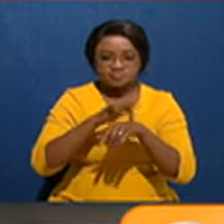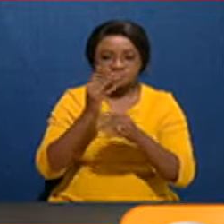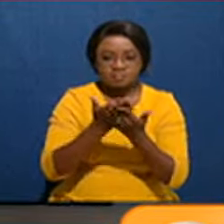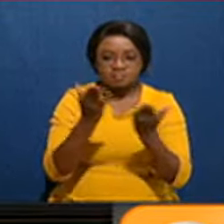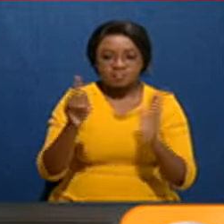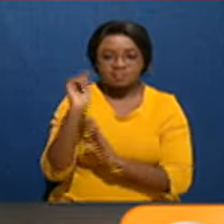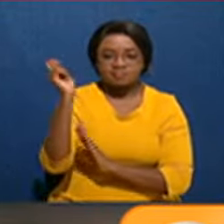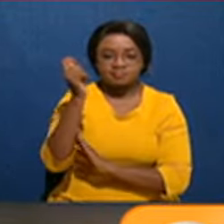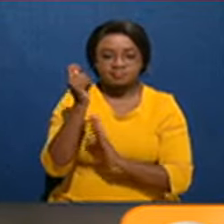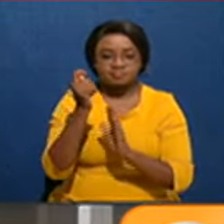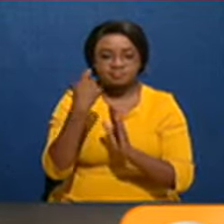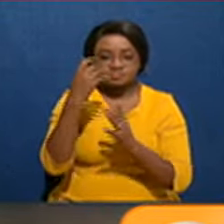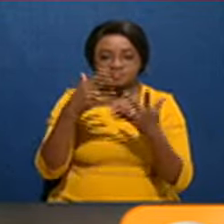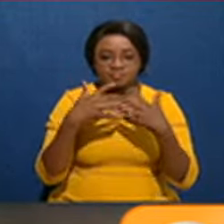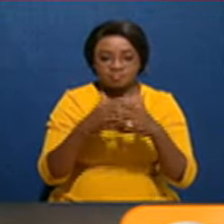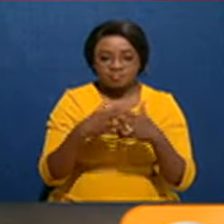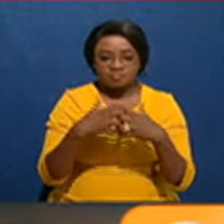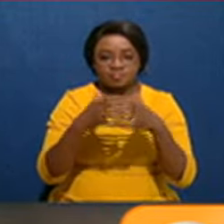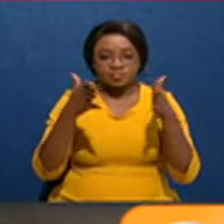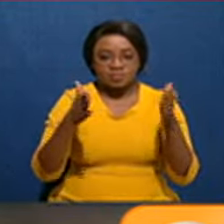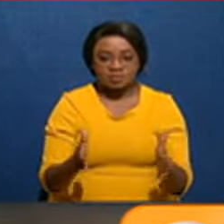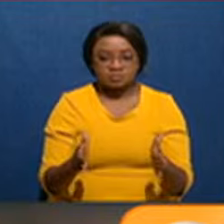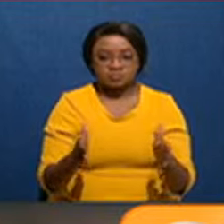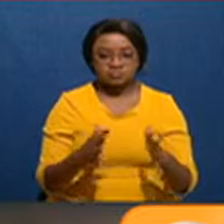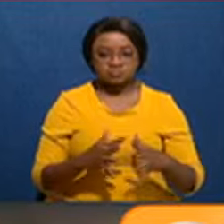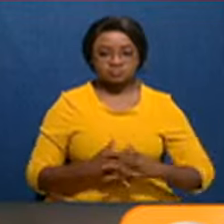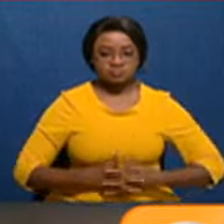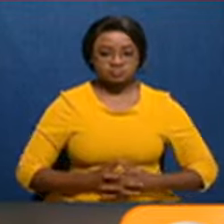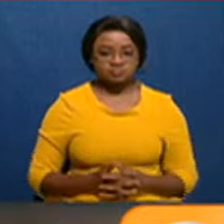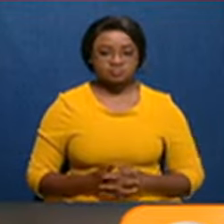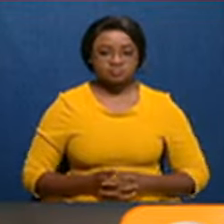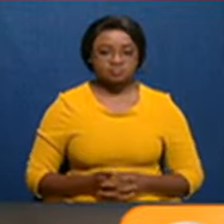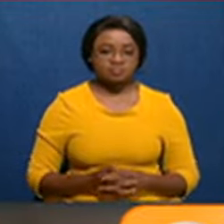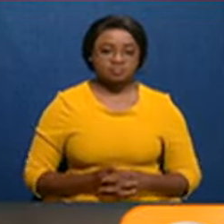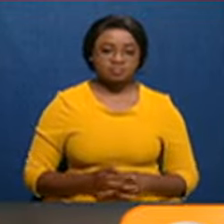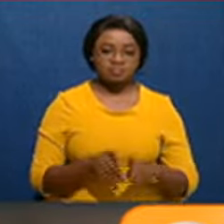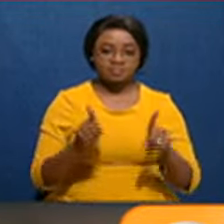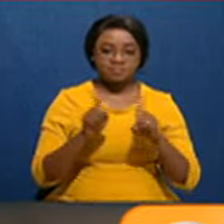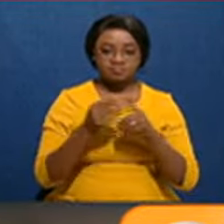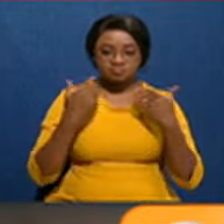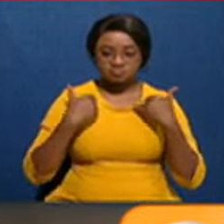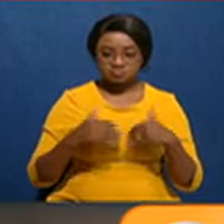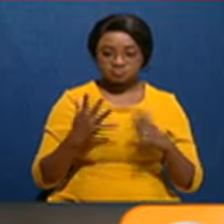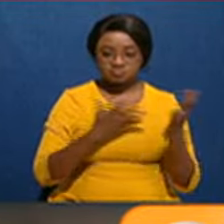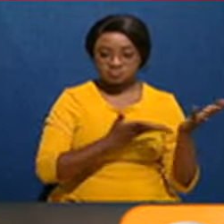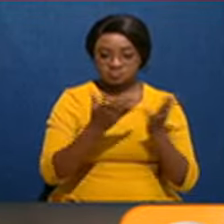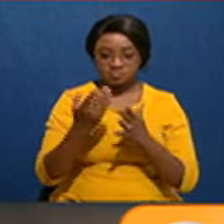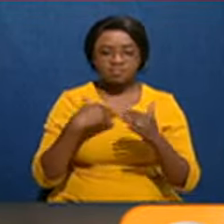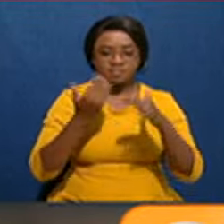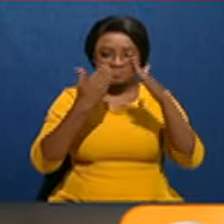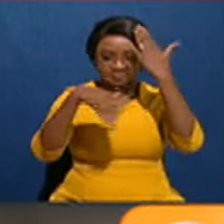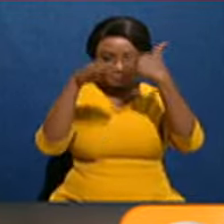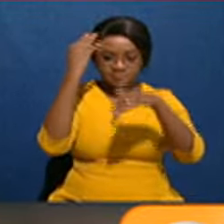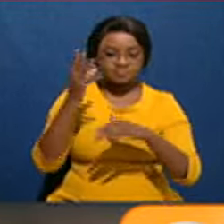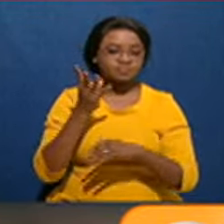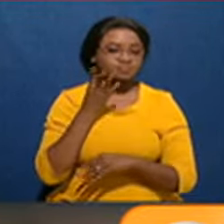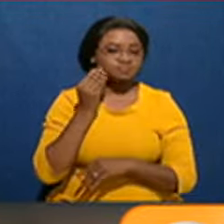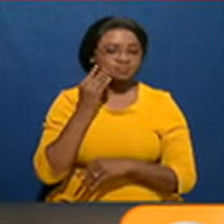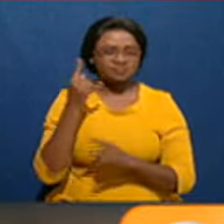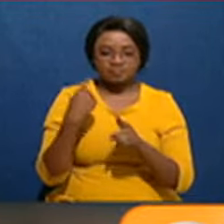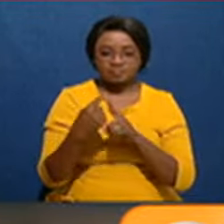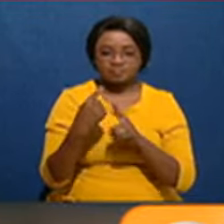Kenya and in the engineering sector. I bring on board professional experience spanning over